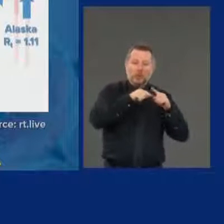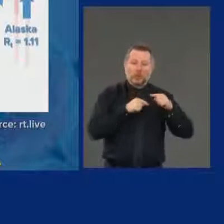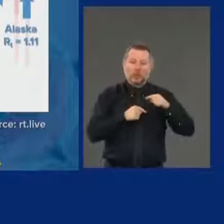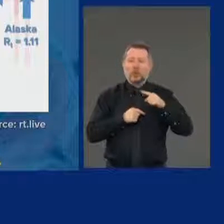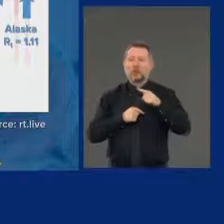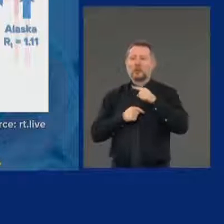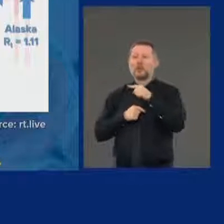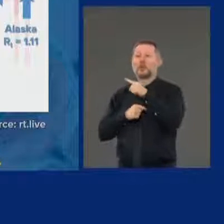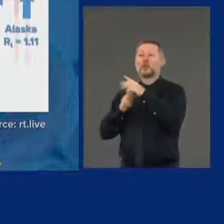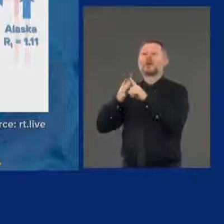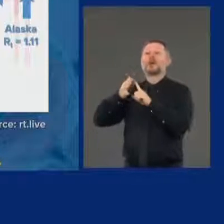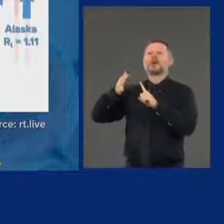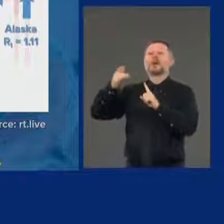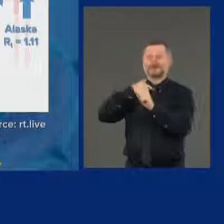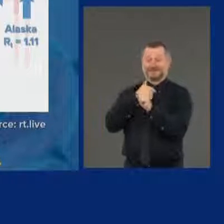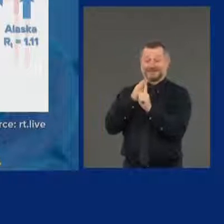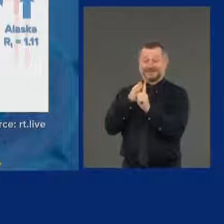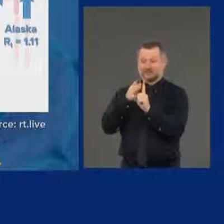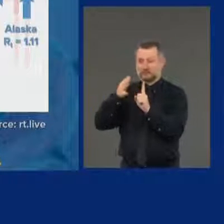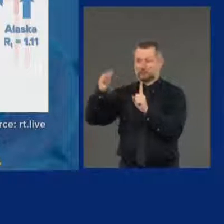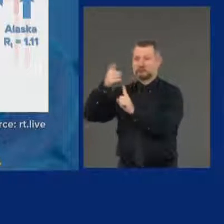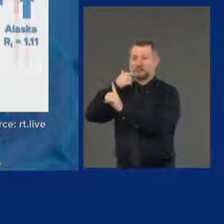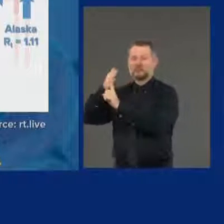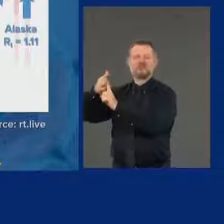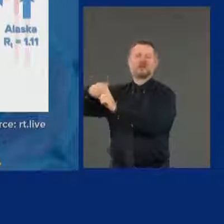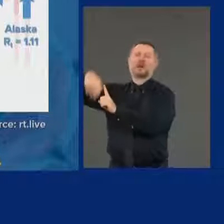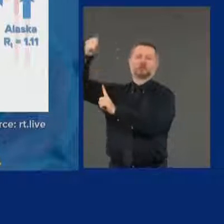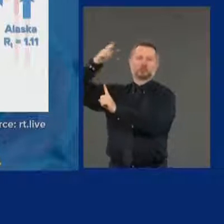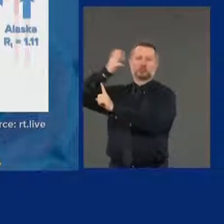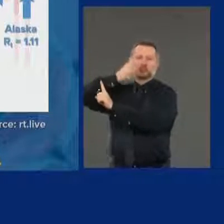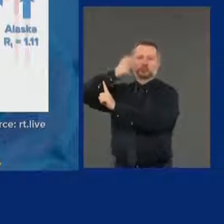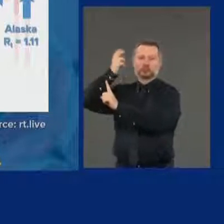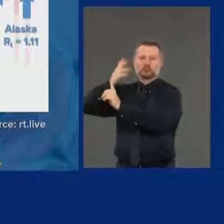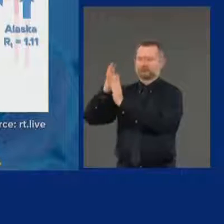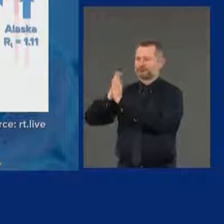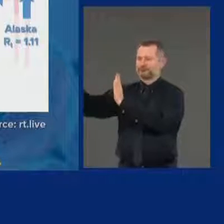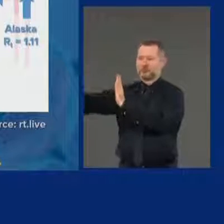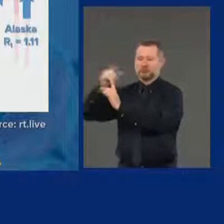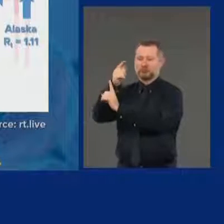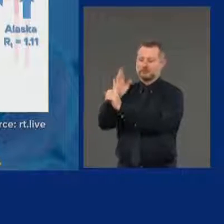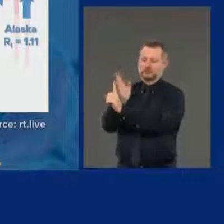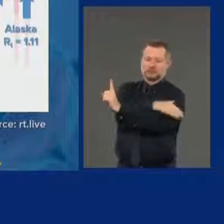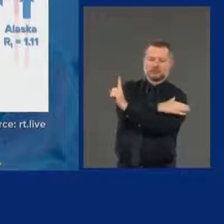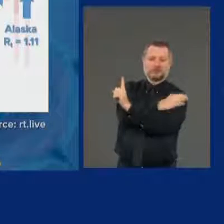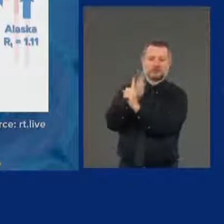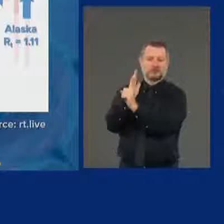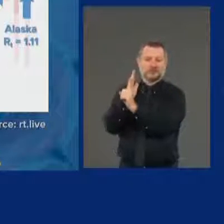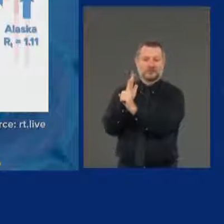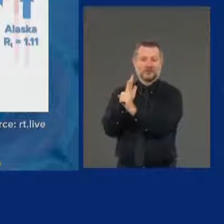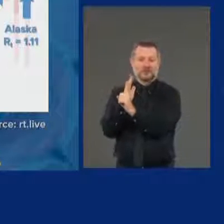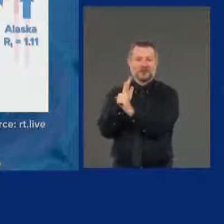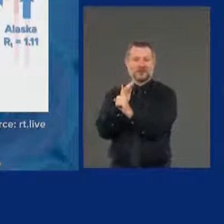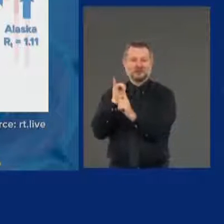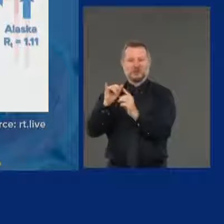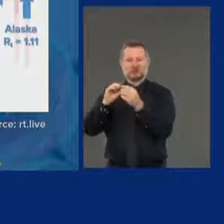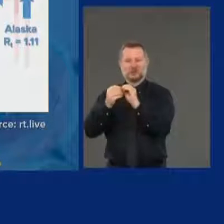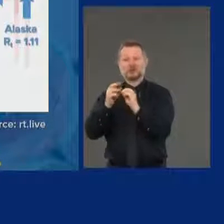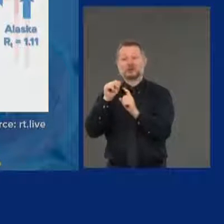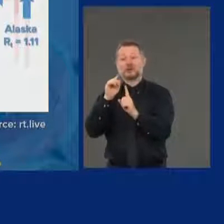more, because at 1, transmission rate over 1, they classify as the virus